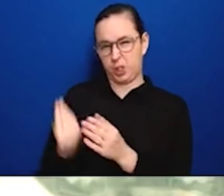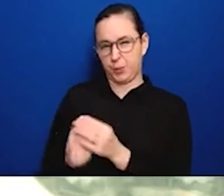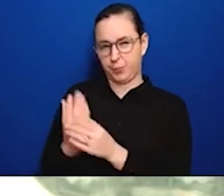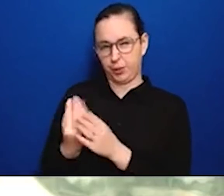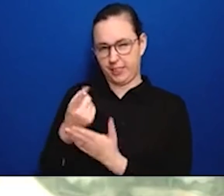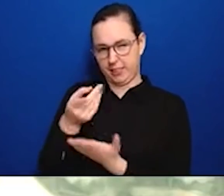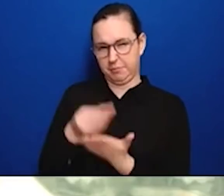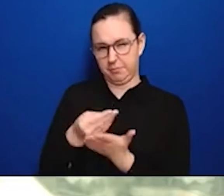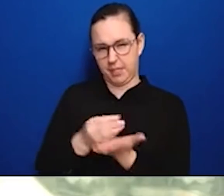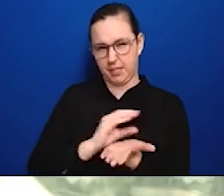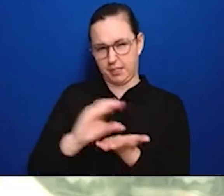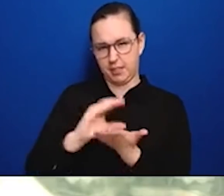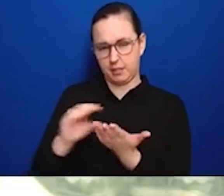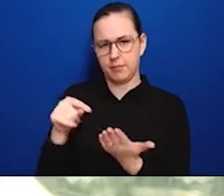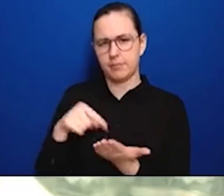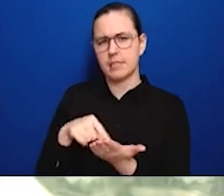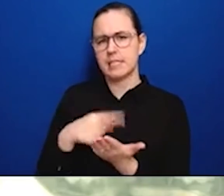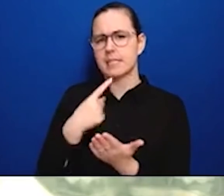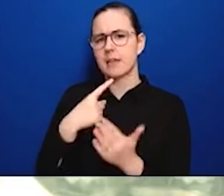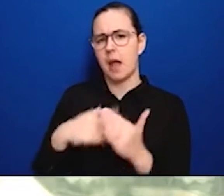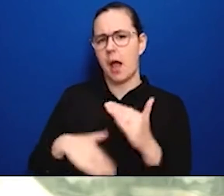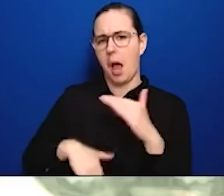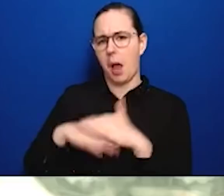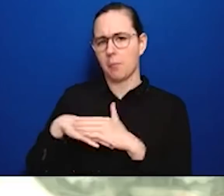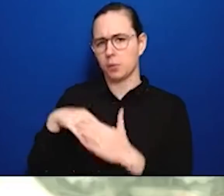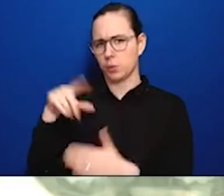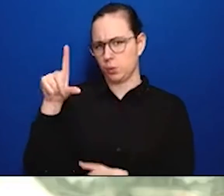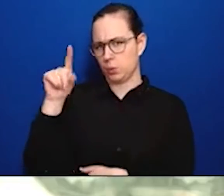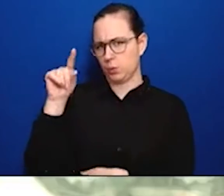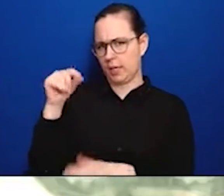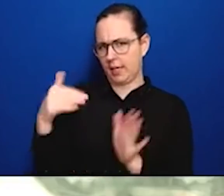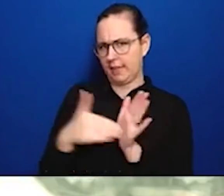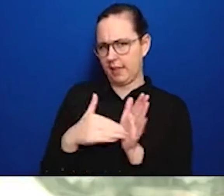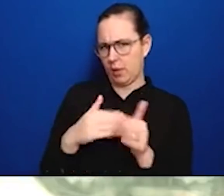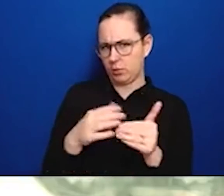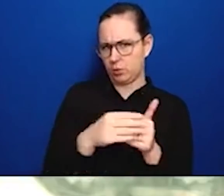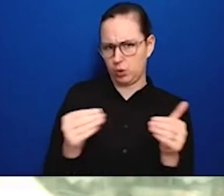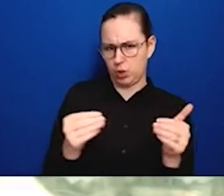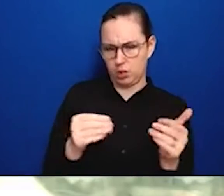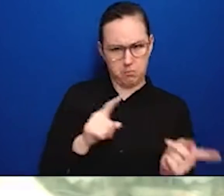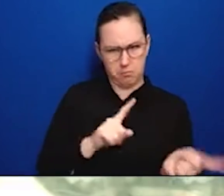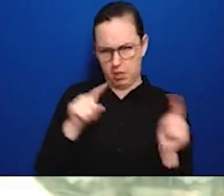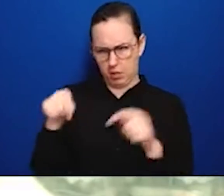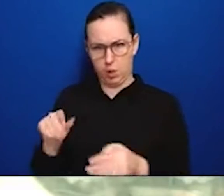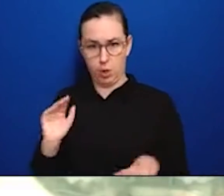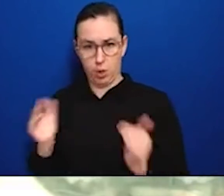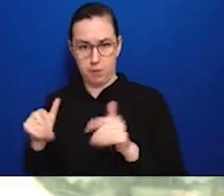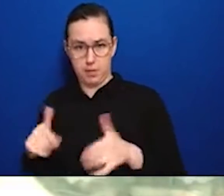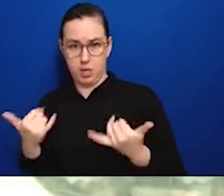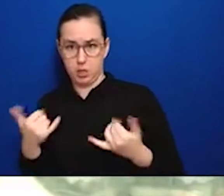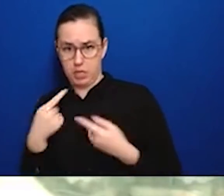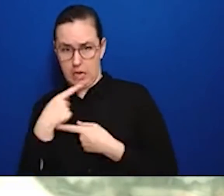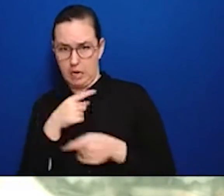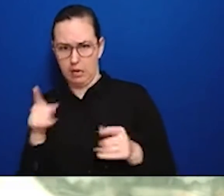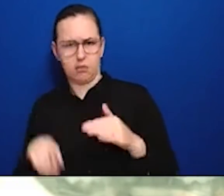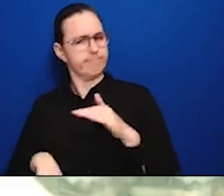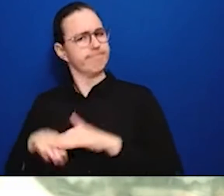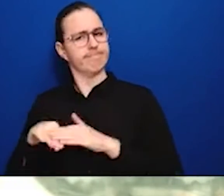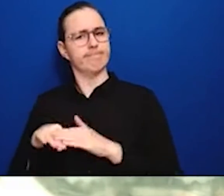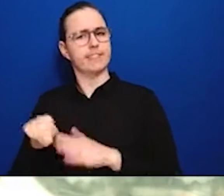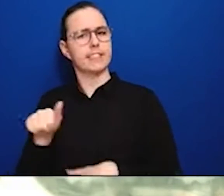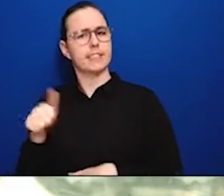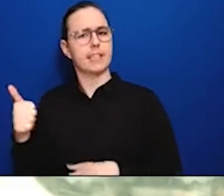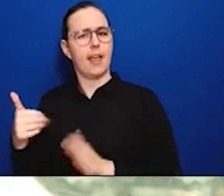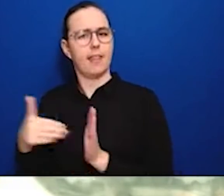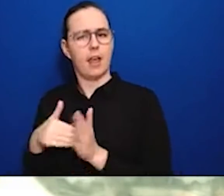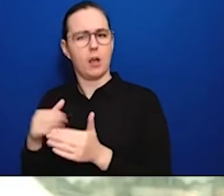was $20,000 up to $20,000, and this is $10,000. I just hope you can comment about